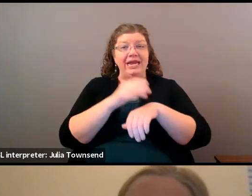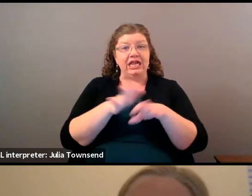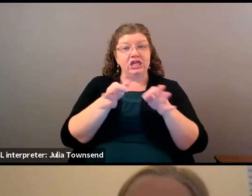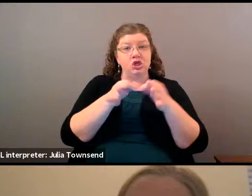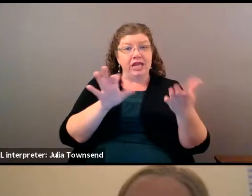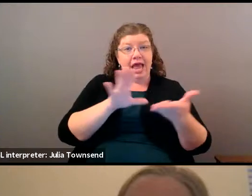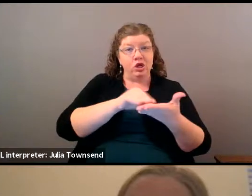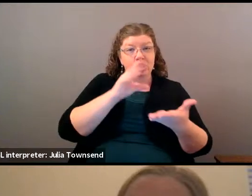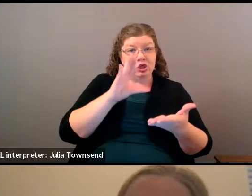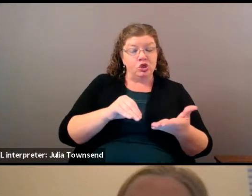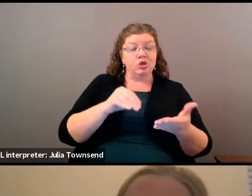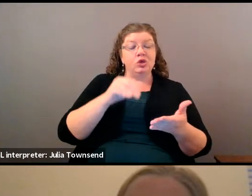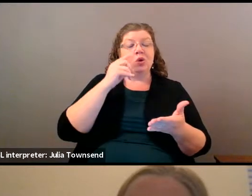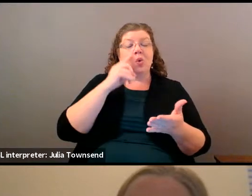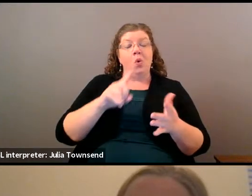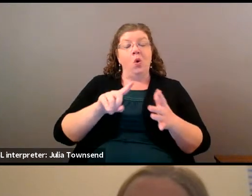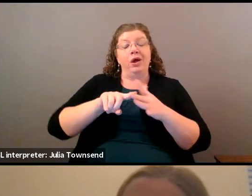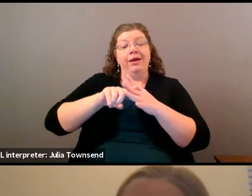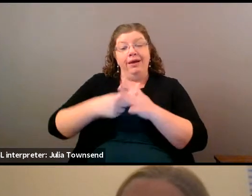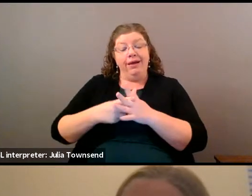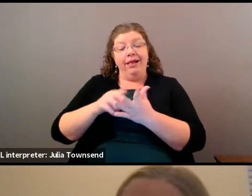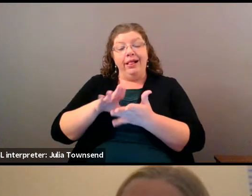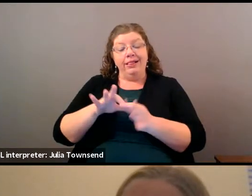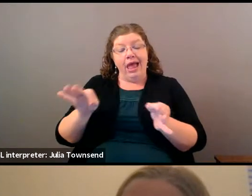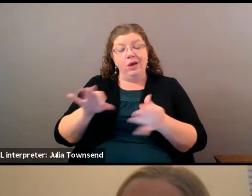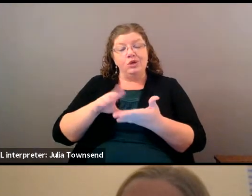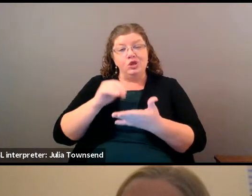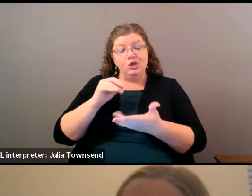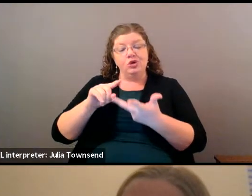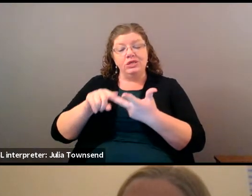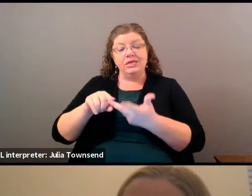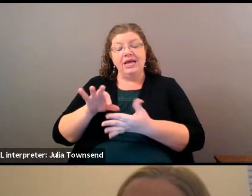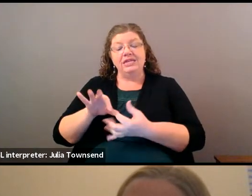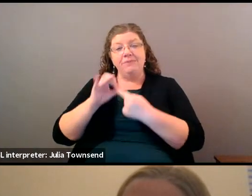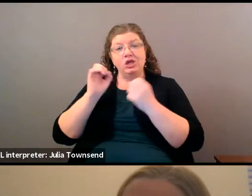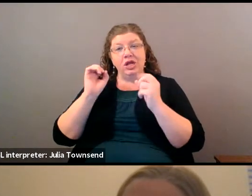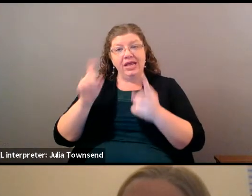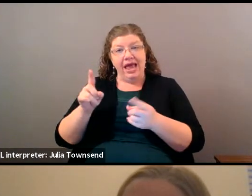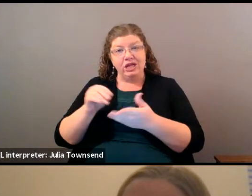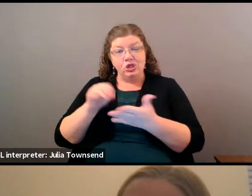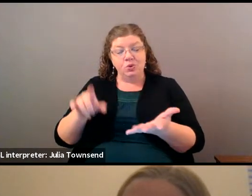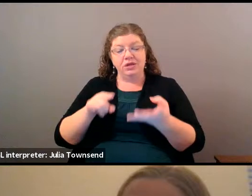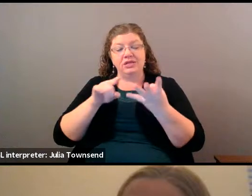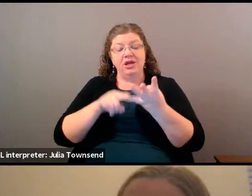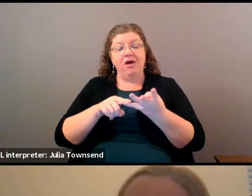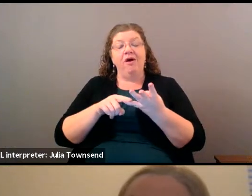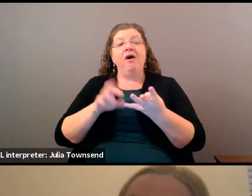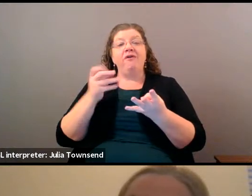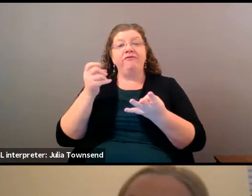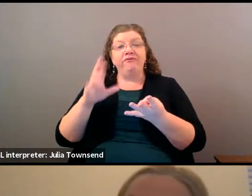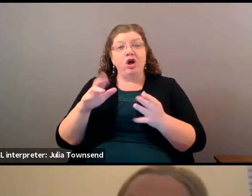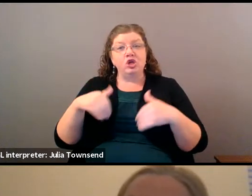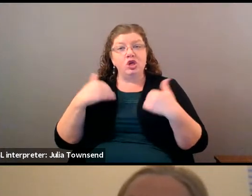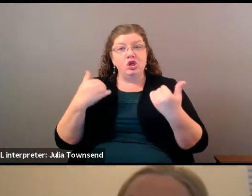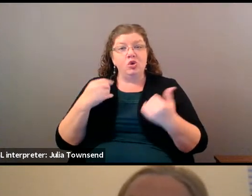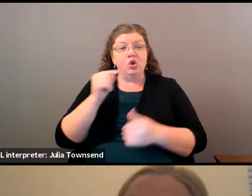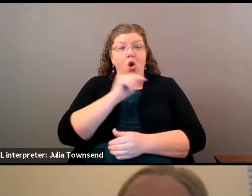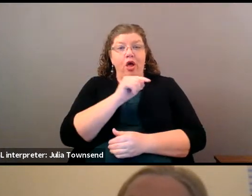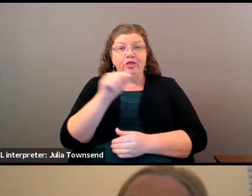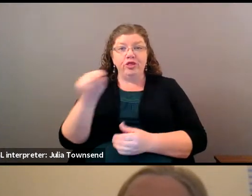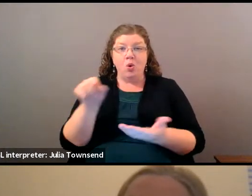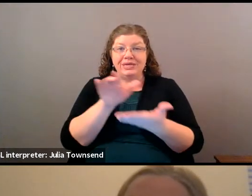or emergent language learners and our special ed students and our foster youth on those campuses in particular